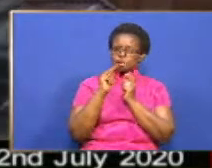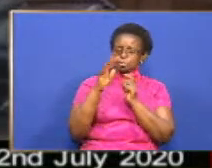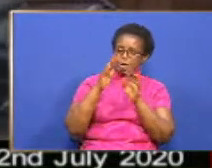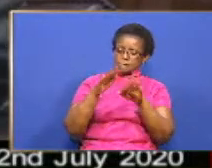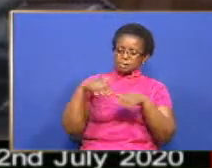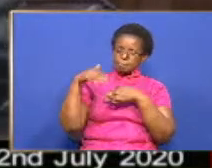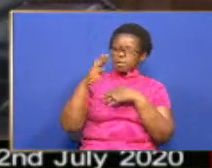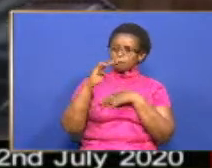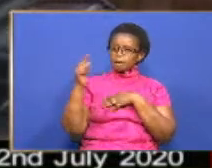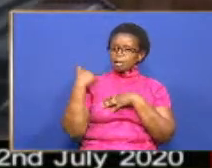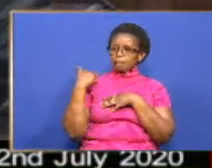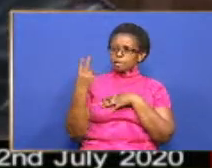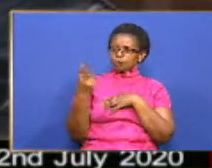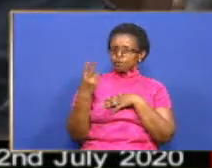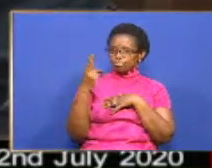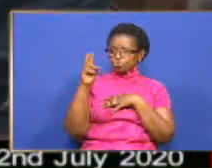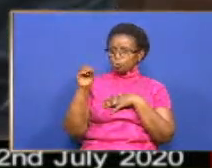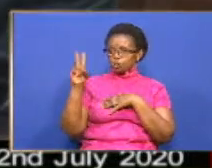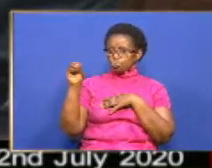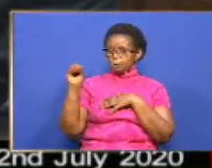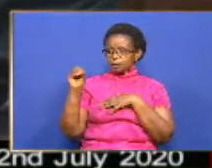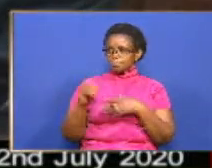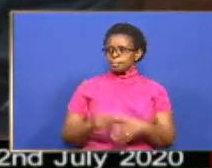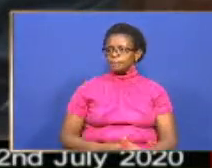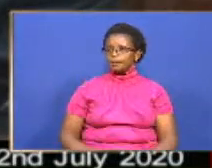2 of 2020.